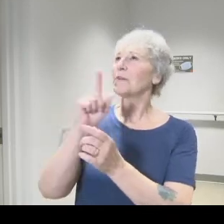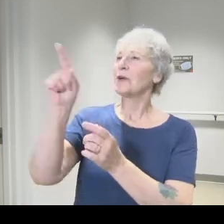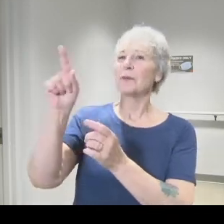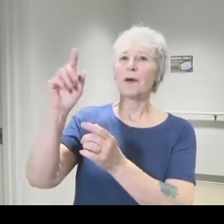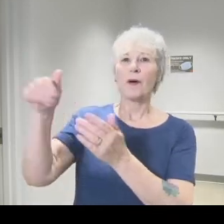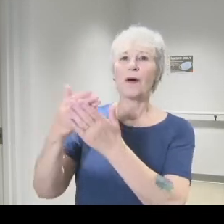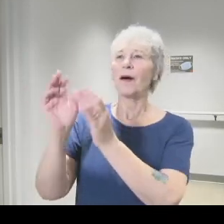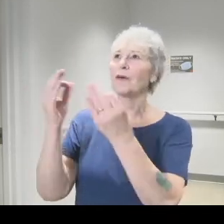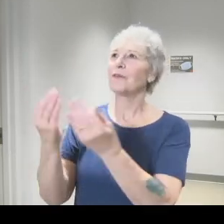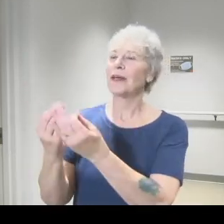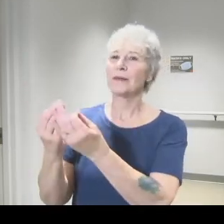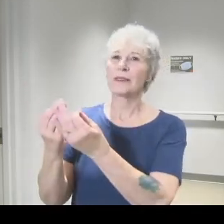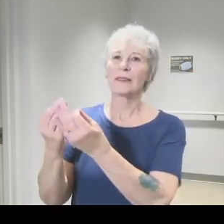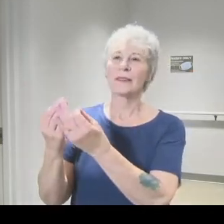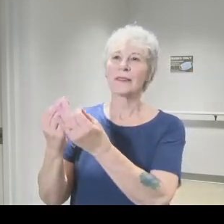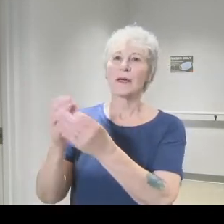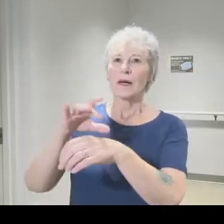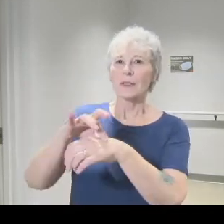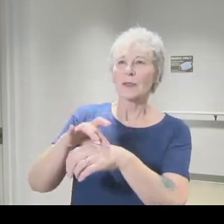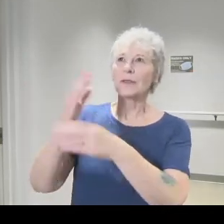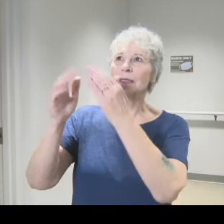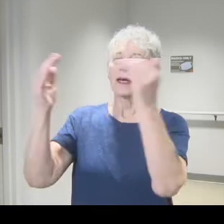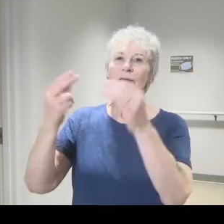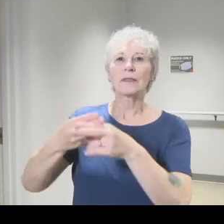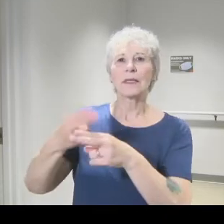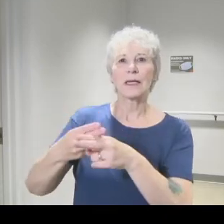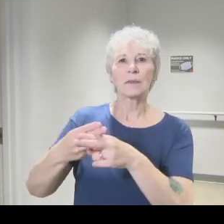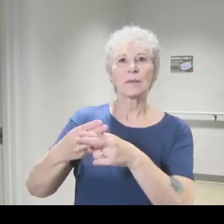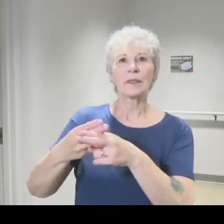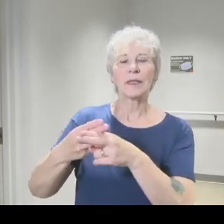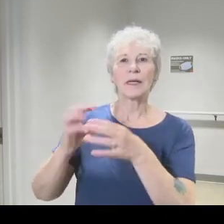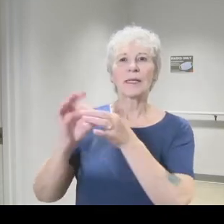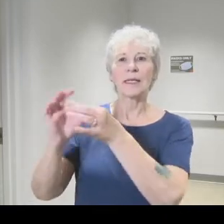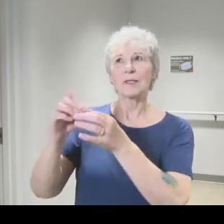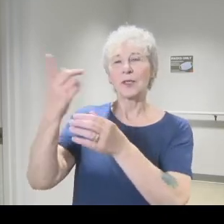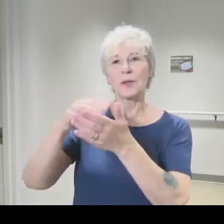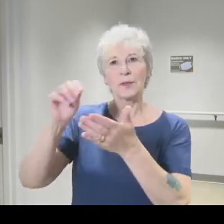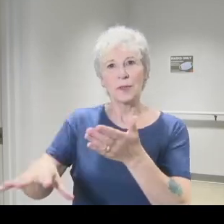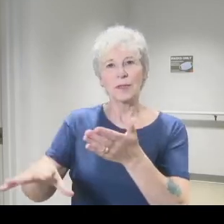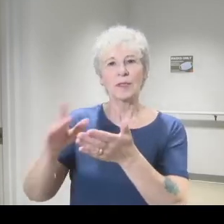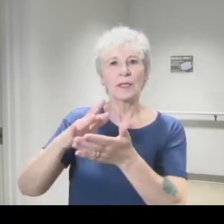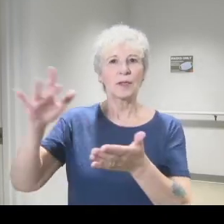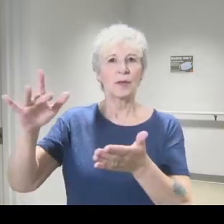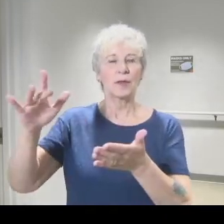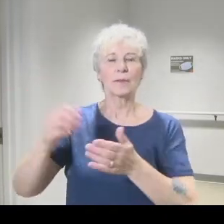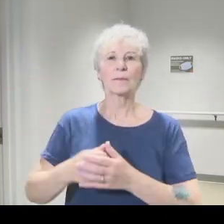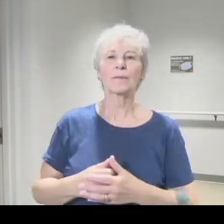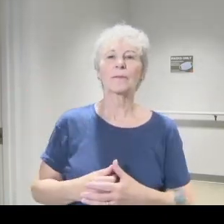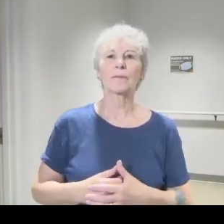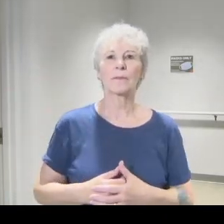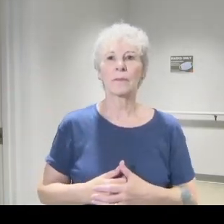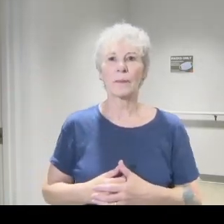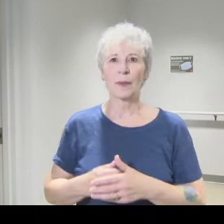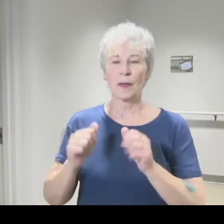in heaven and on earth is named, that according to the riches of his glory," now he gets into what he's praying, "he